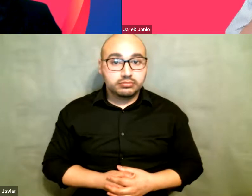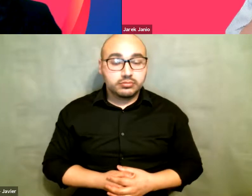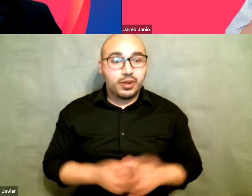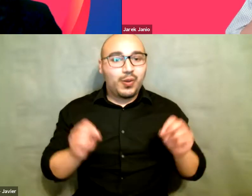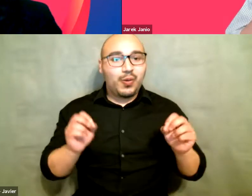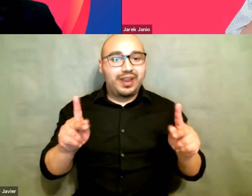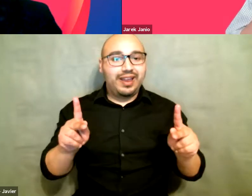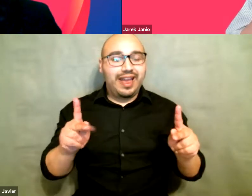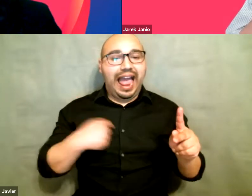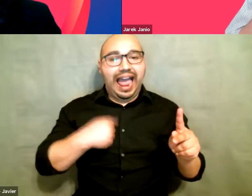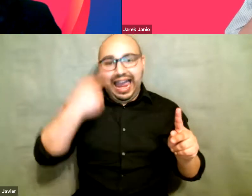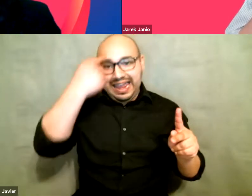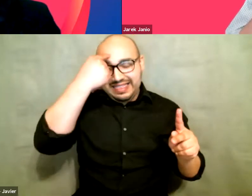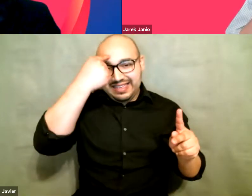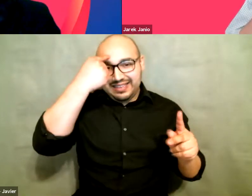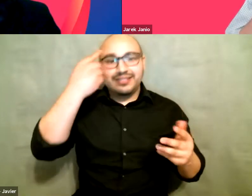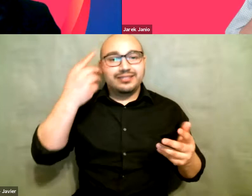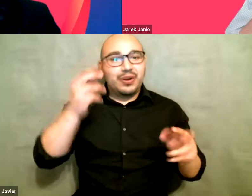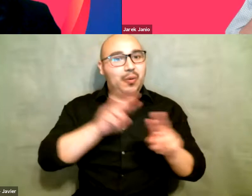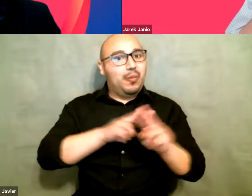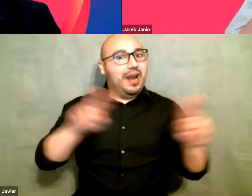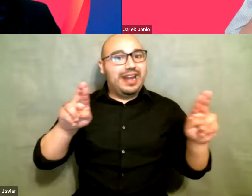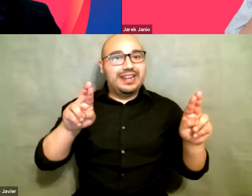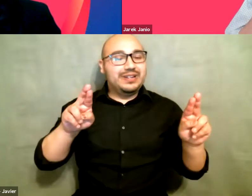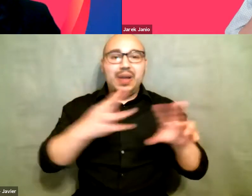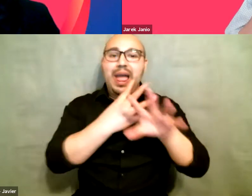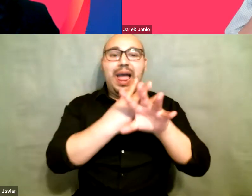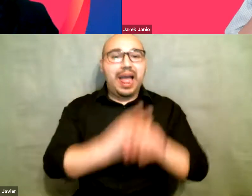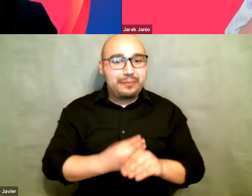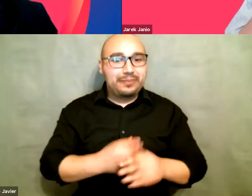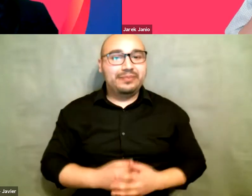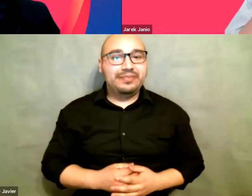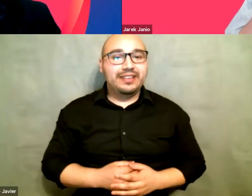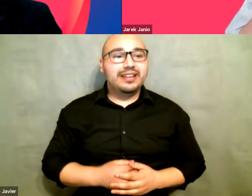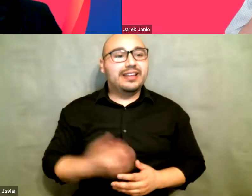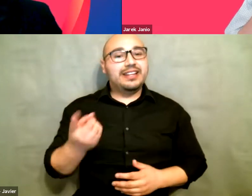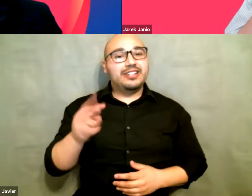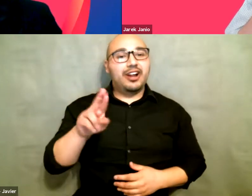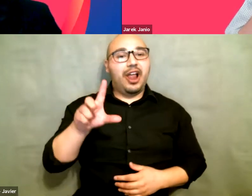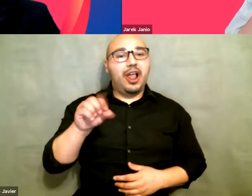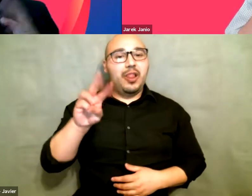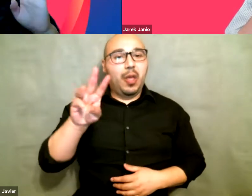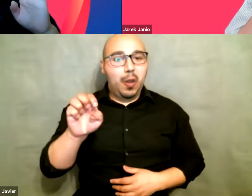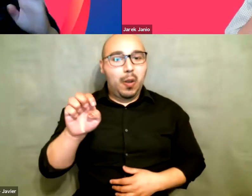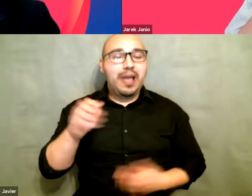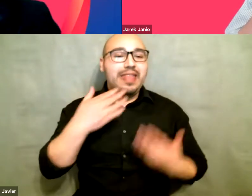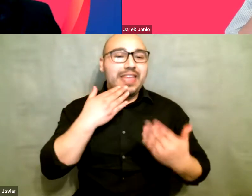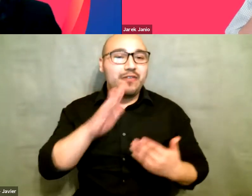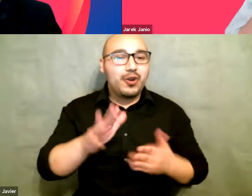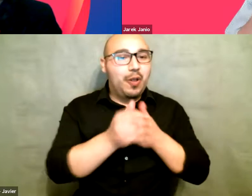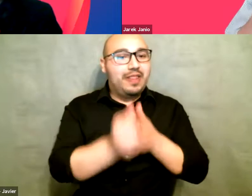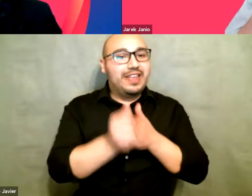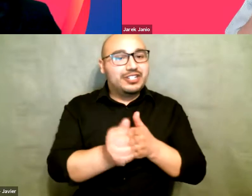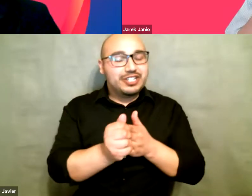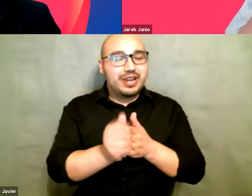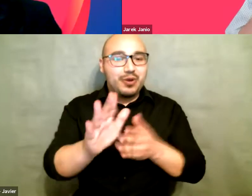Okay, I think we are ready to go. So, Dr. Lowe, thank you so much for your leadership, for your support